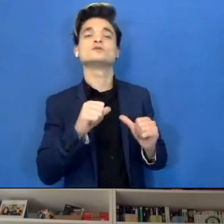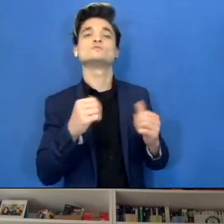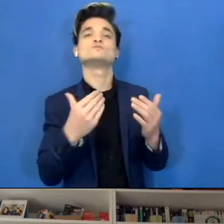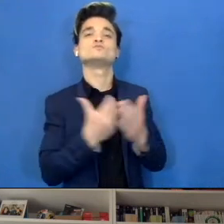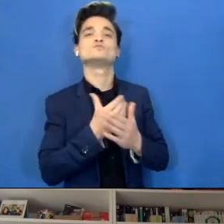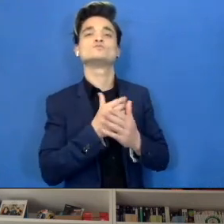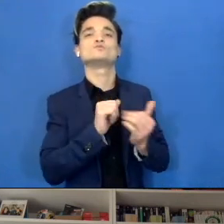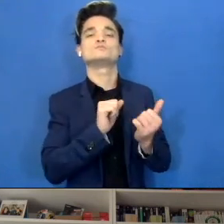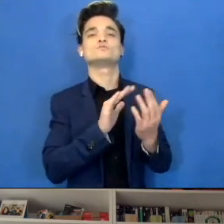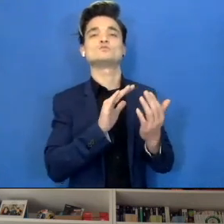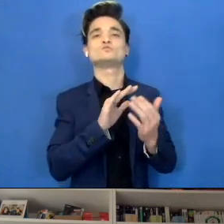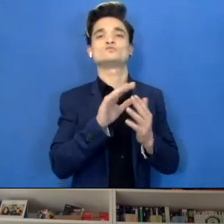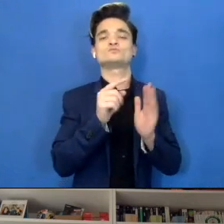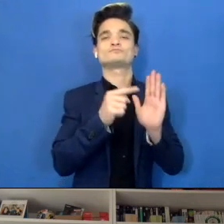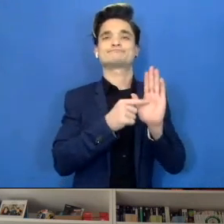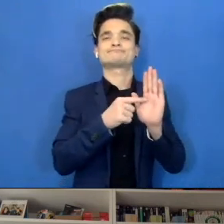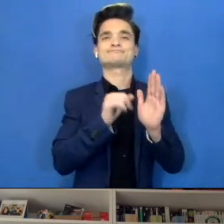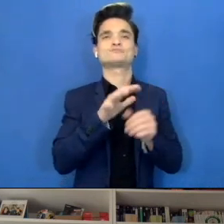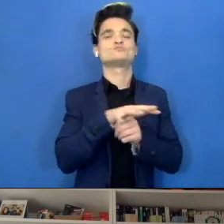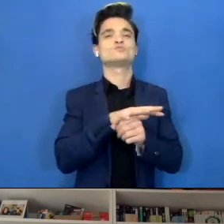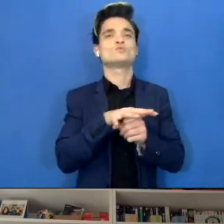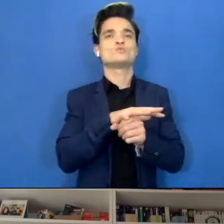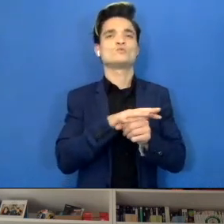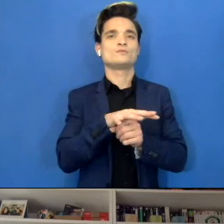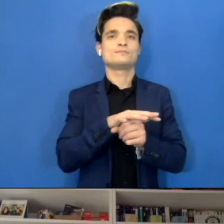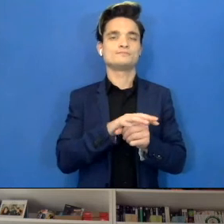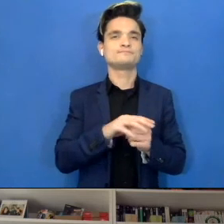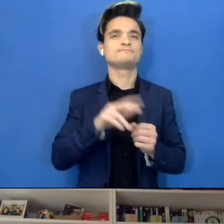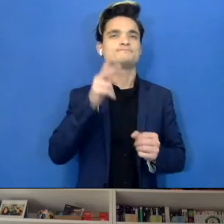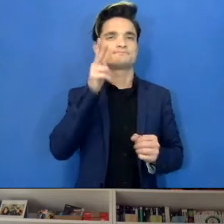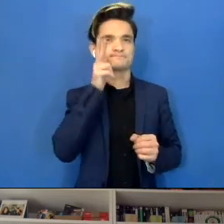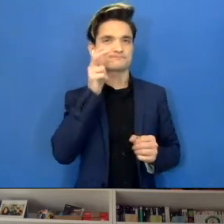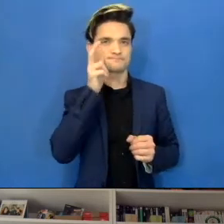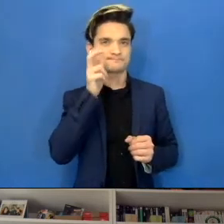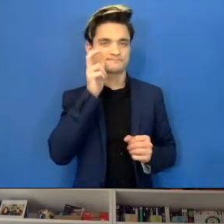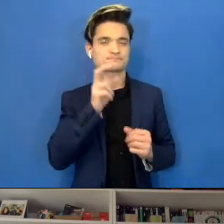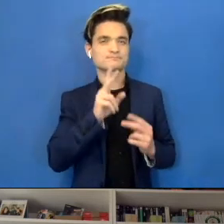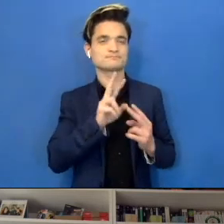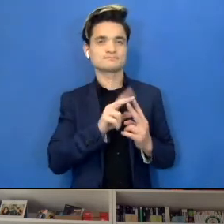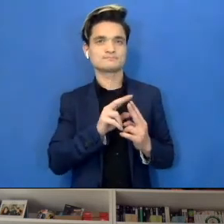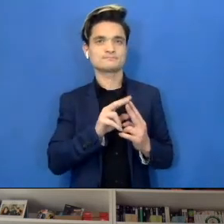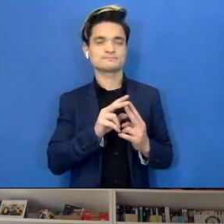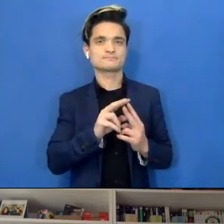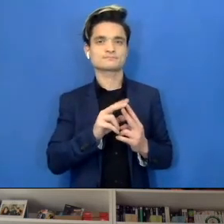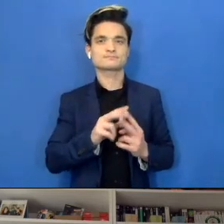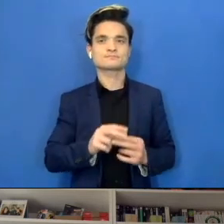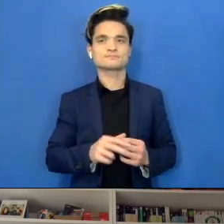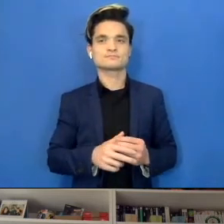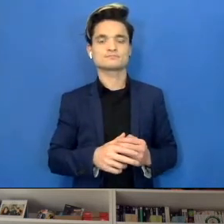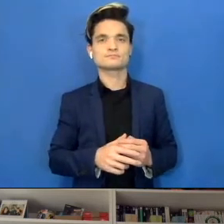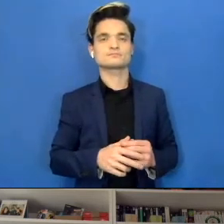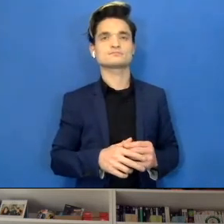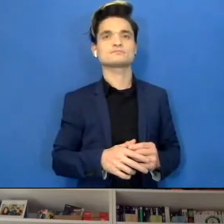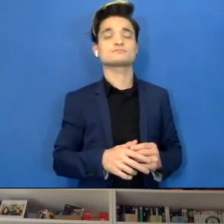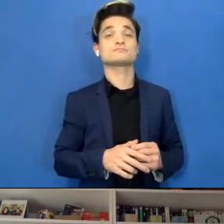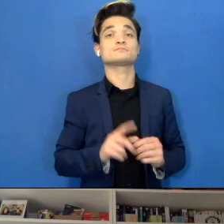And the minute it stops being the amber zone, but becomes the next one, which is the red zone, you stop